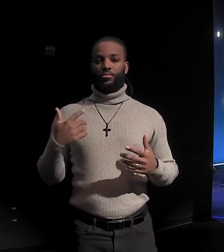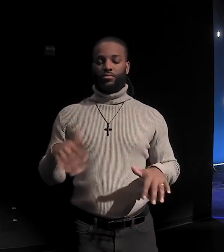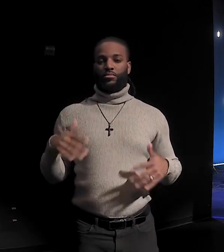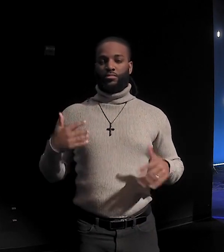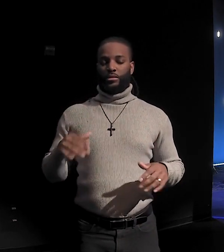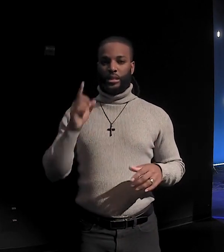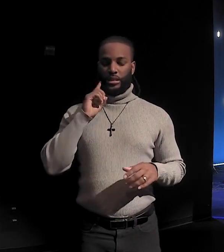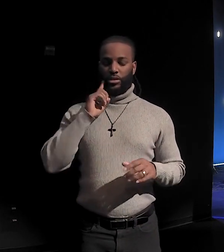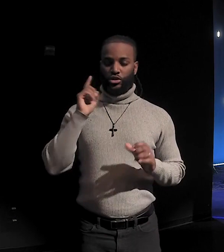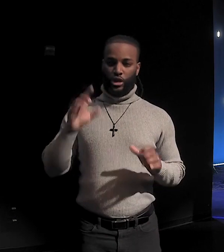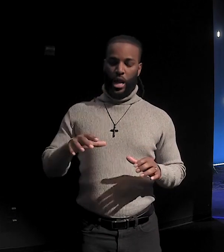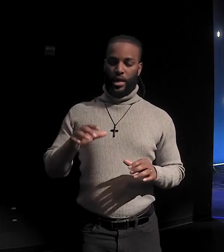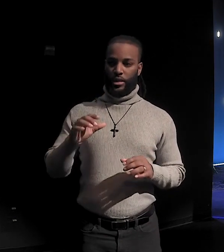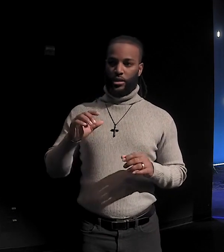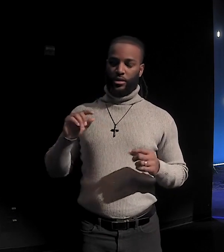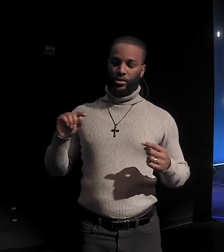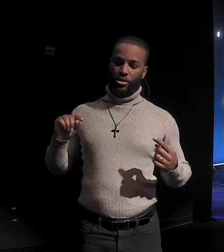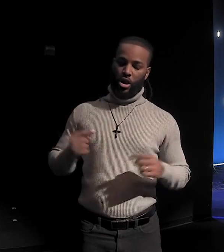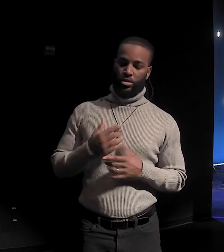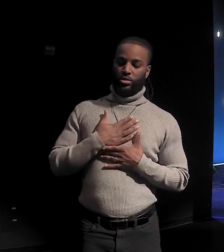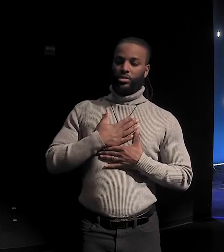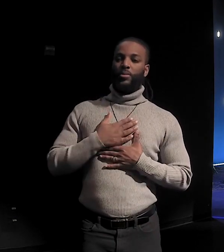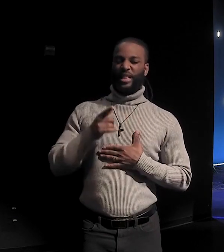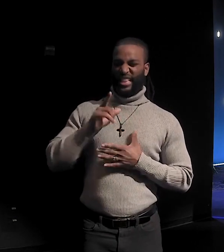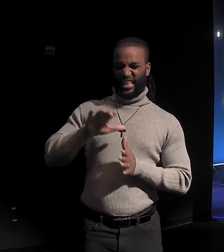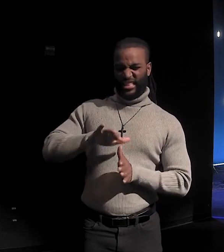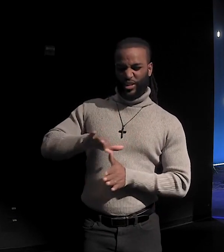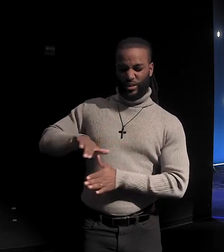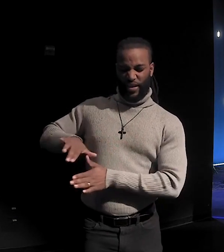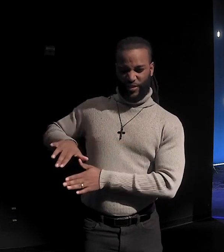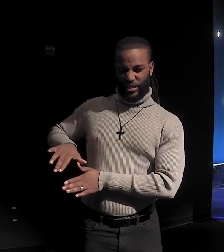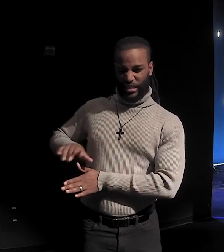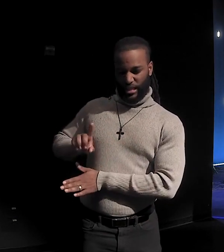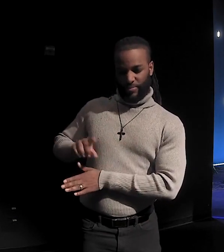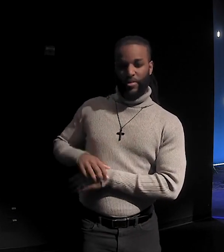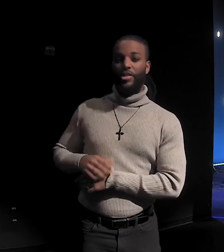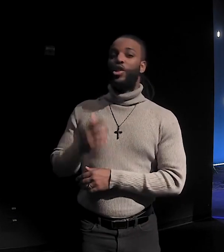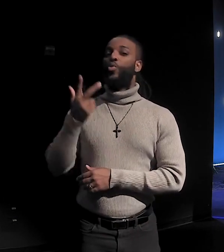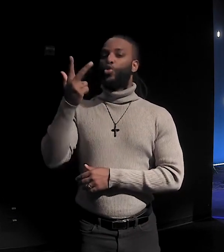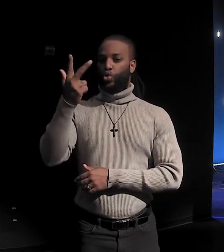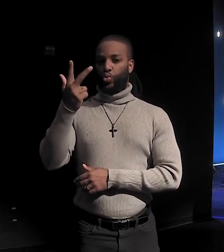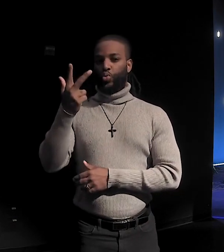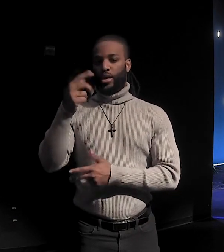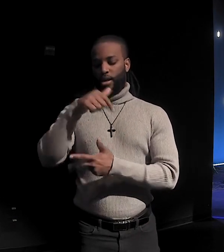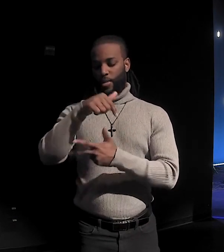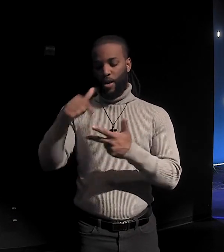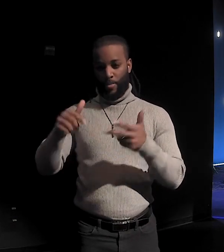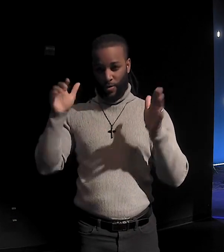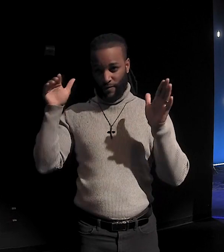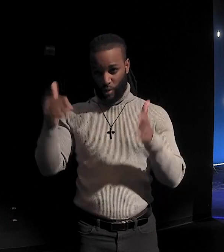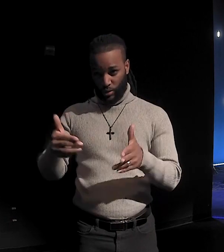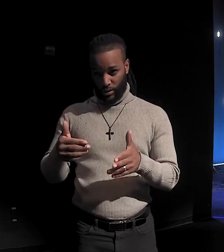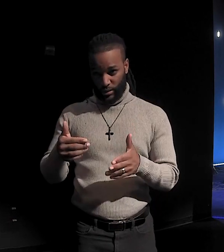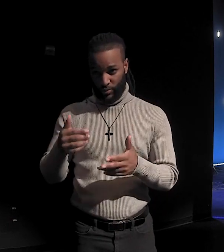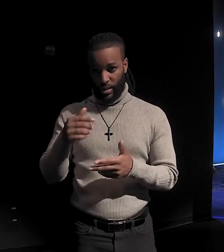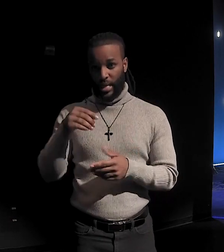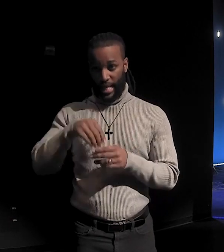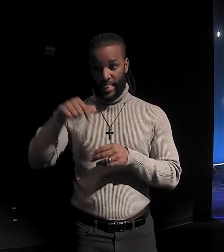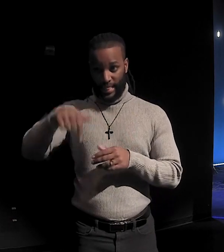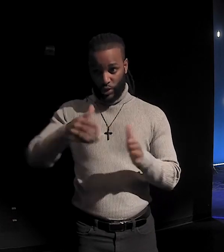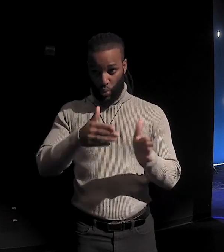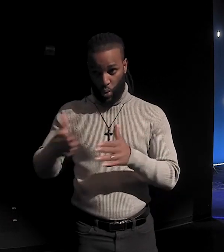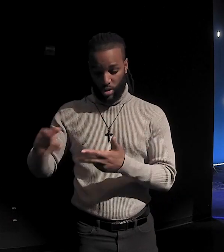really shocking and harsh. Let's just set those aside for a second. There are three primary focuses you need to have in this